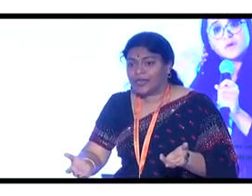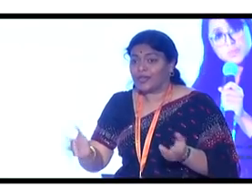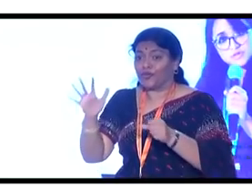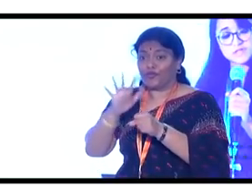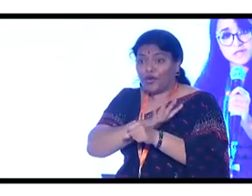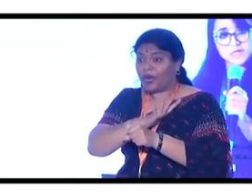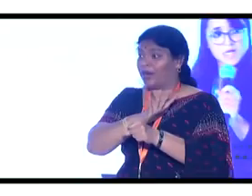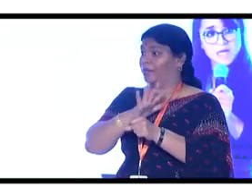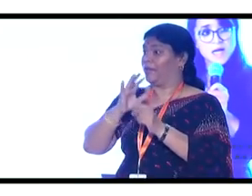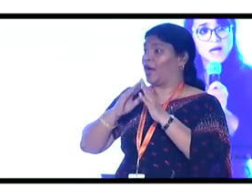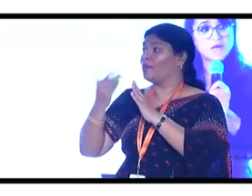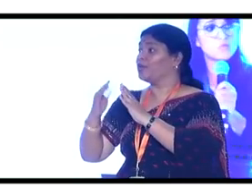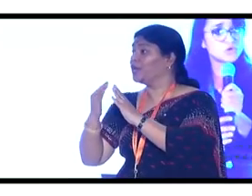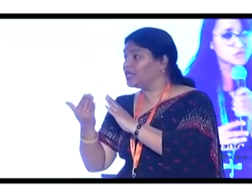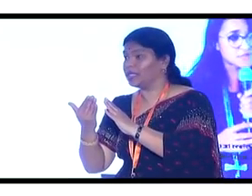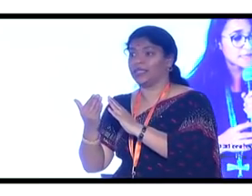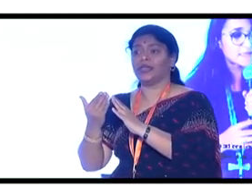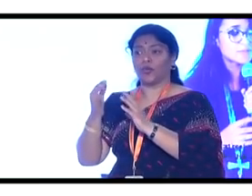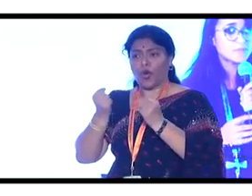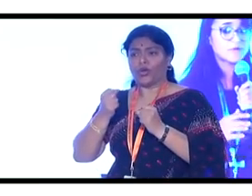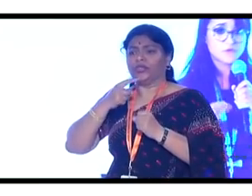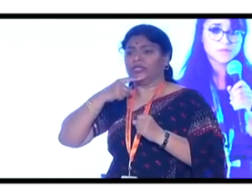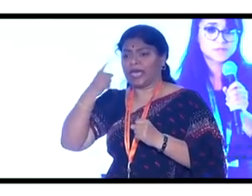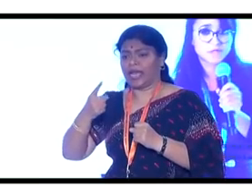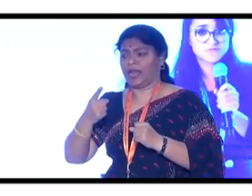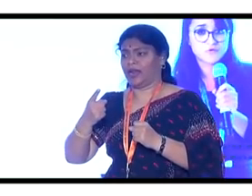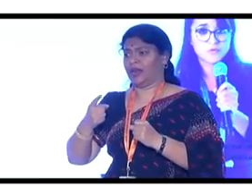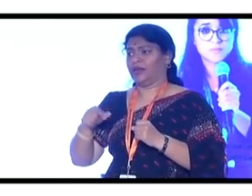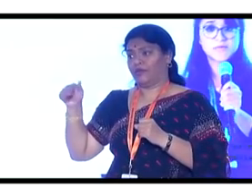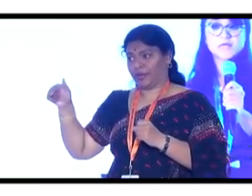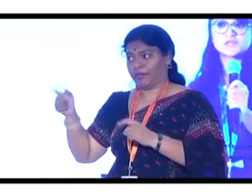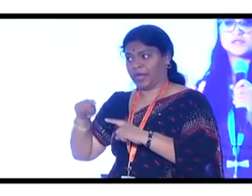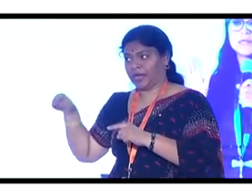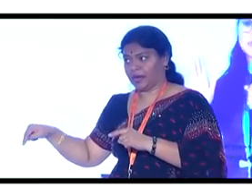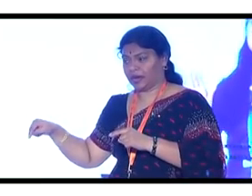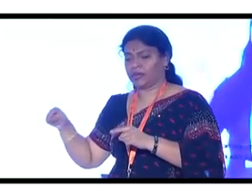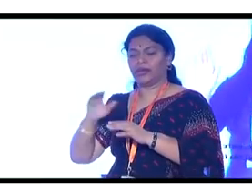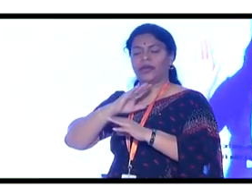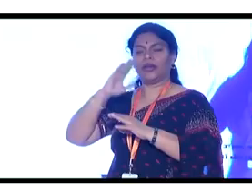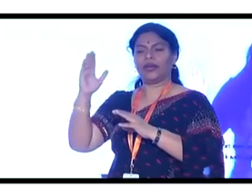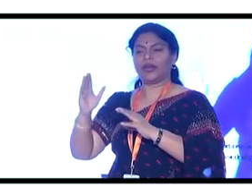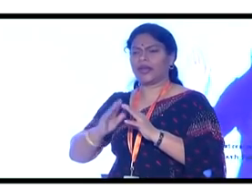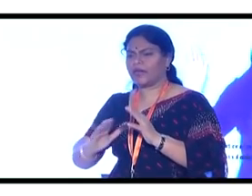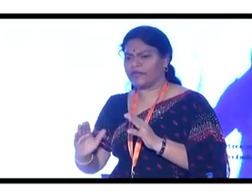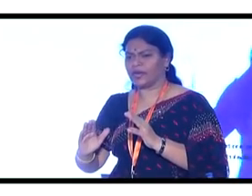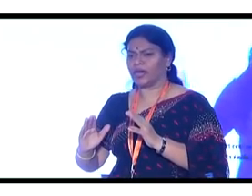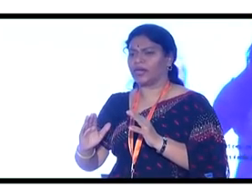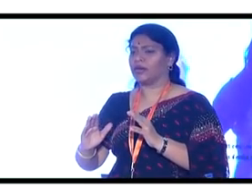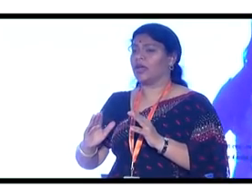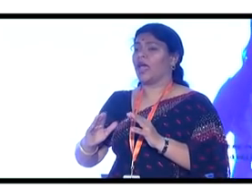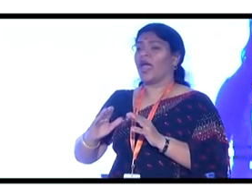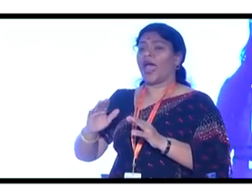our community, I want to tell them from this platform that never ever